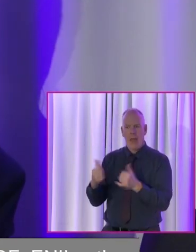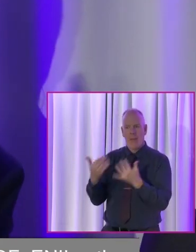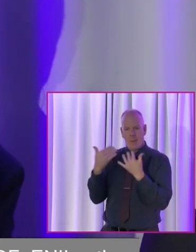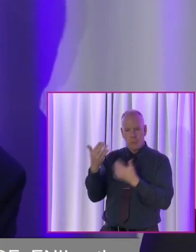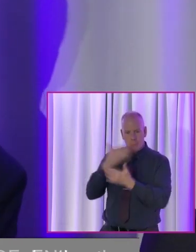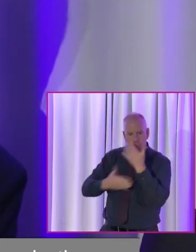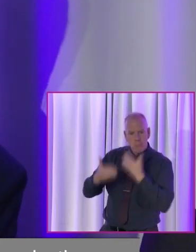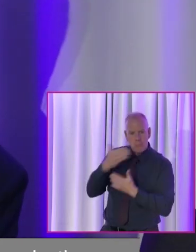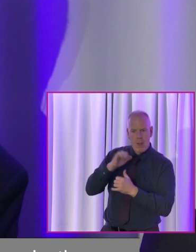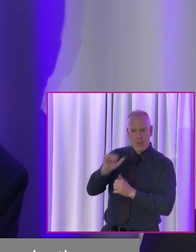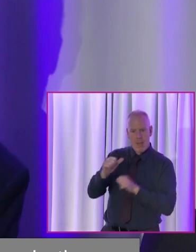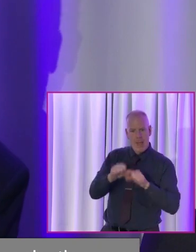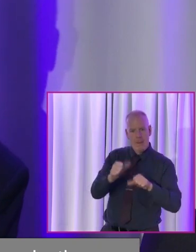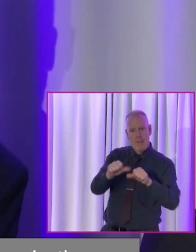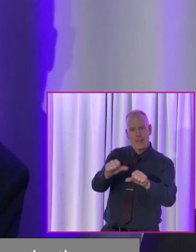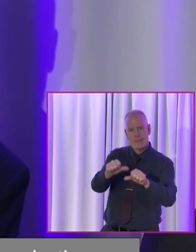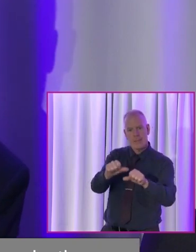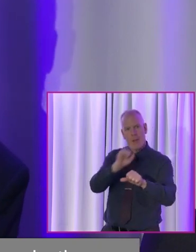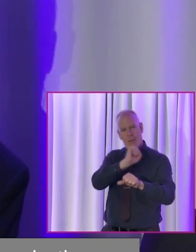from them on how they are implementing